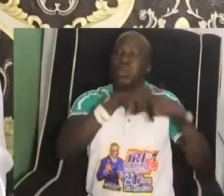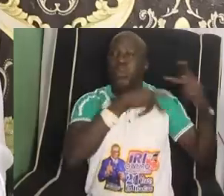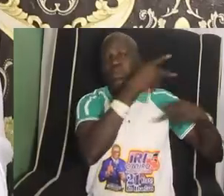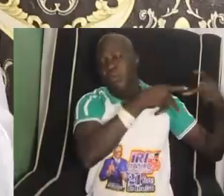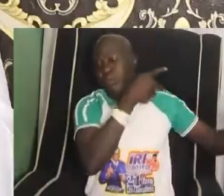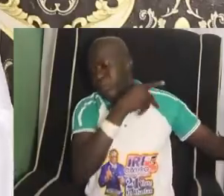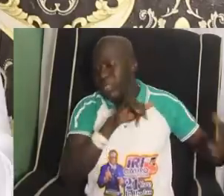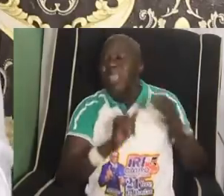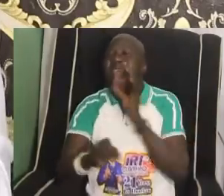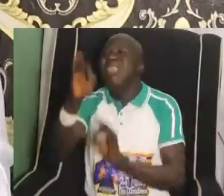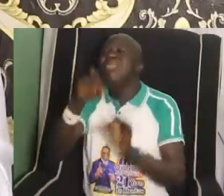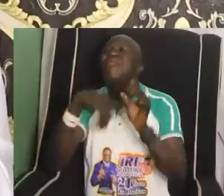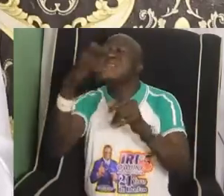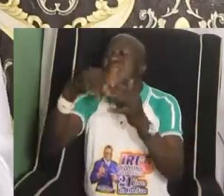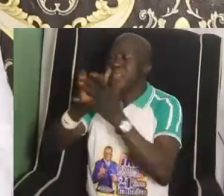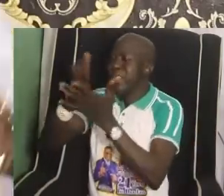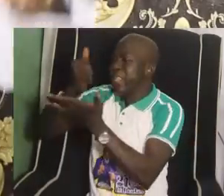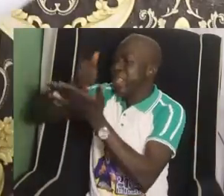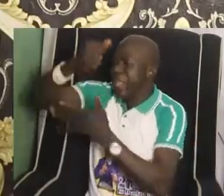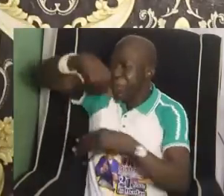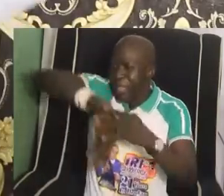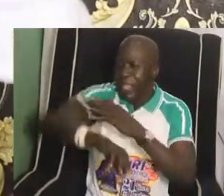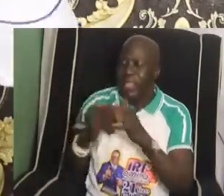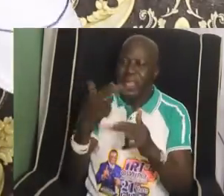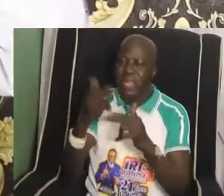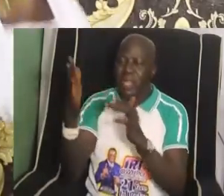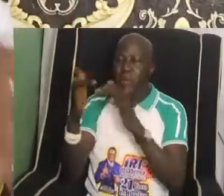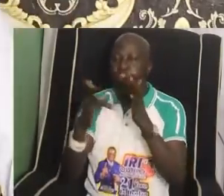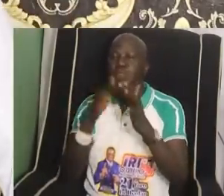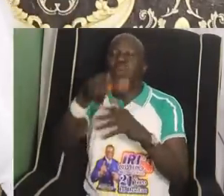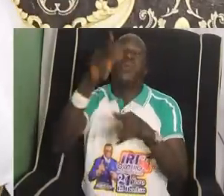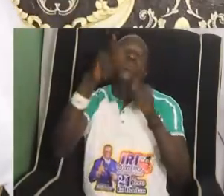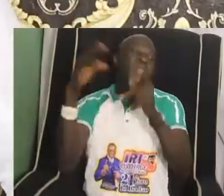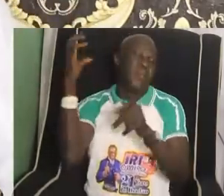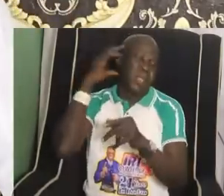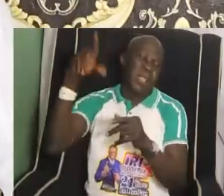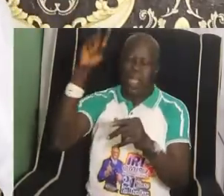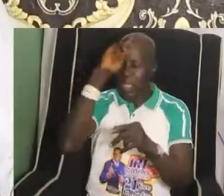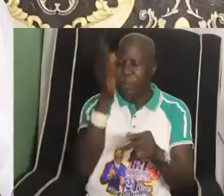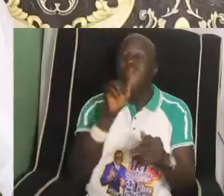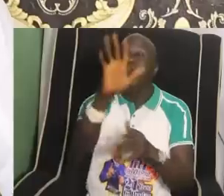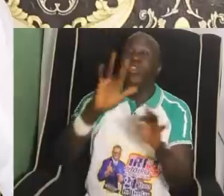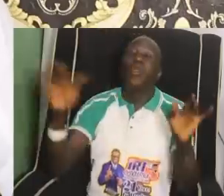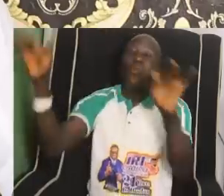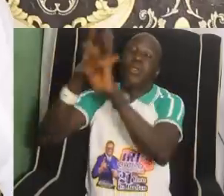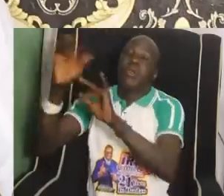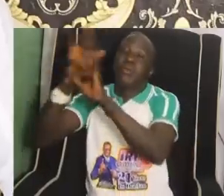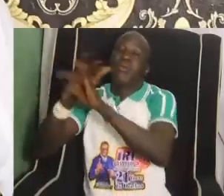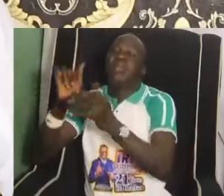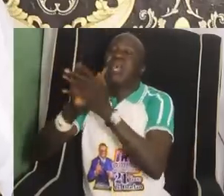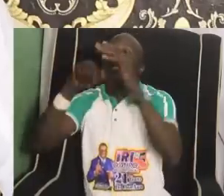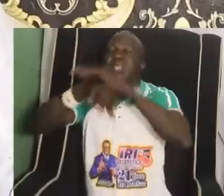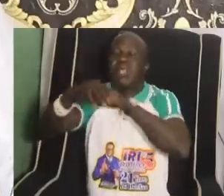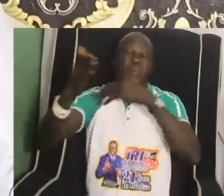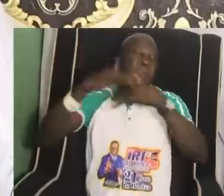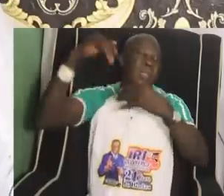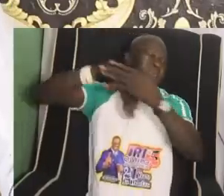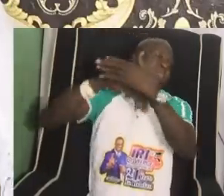as a prophet. If you can say amen, in the name of Jesus. You my business, no, your